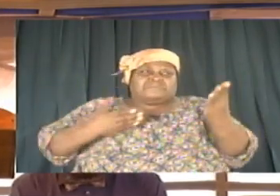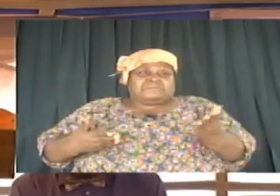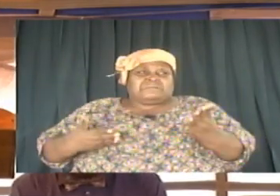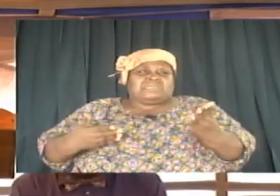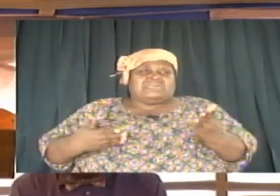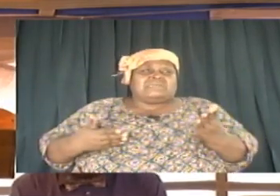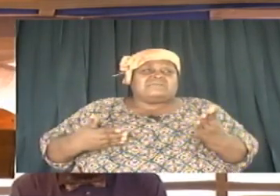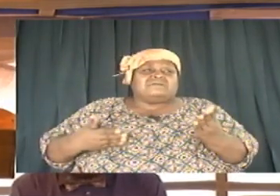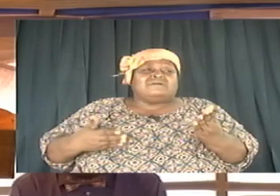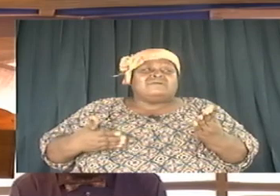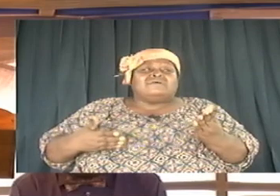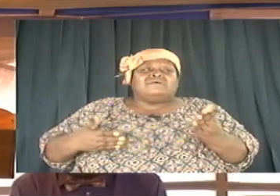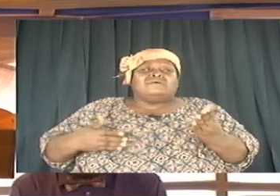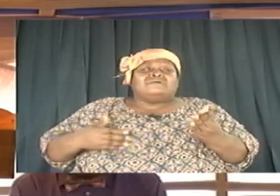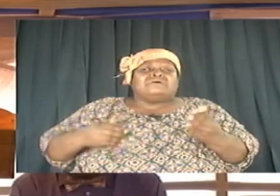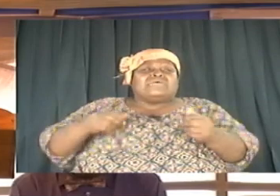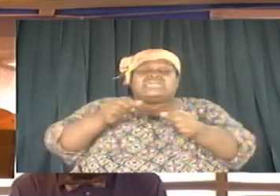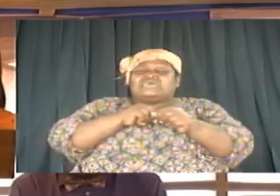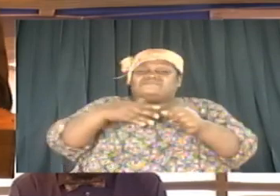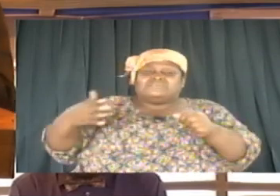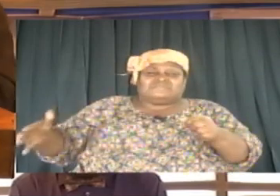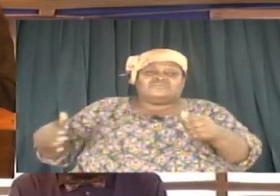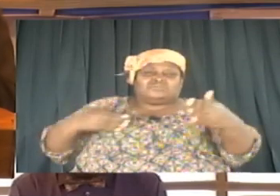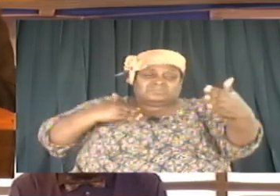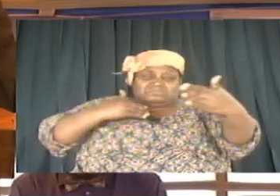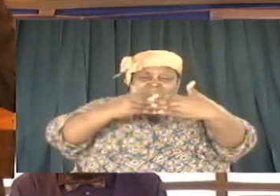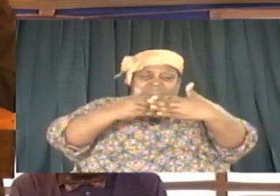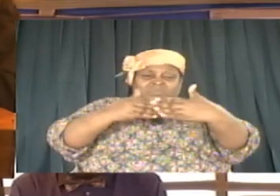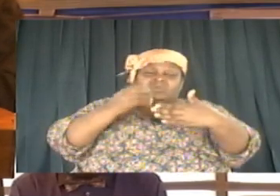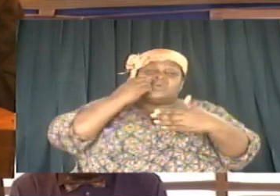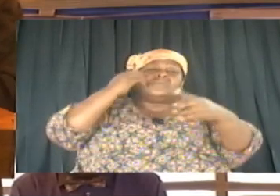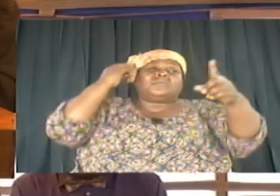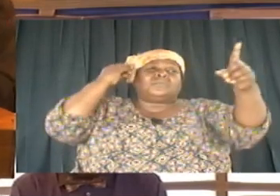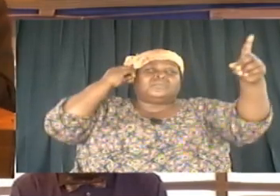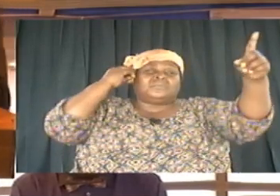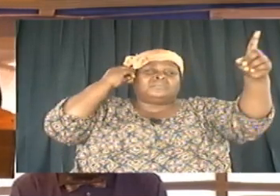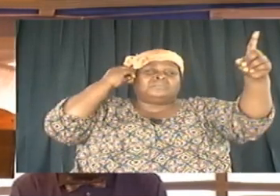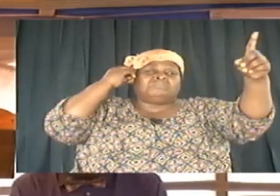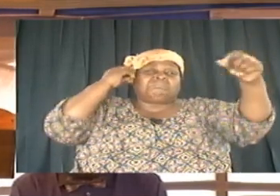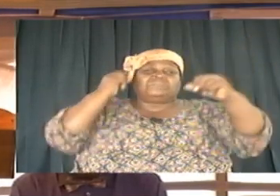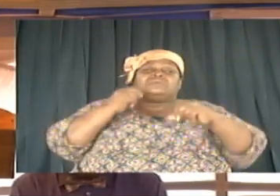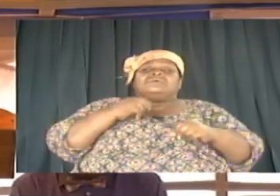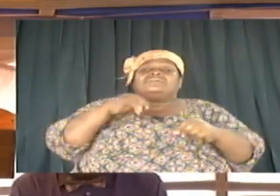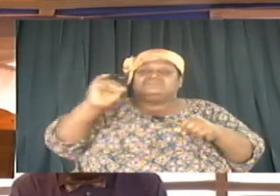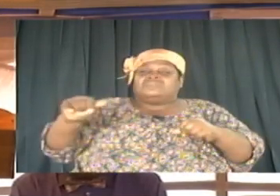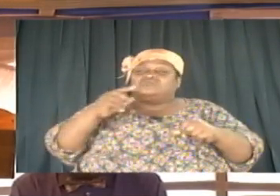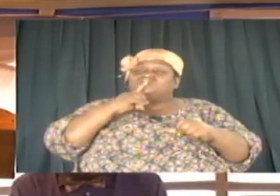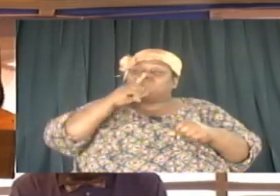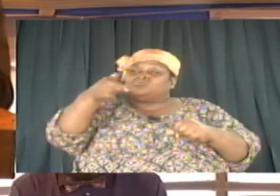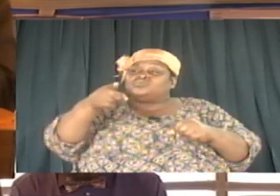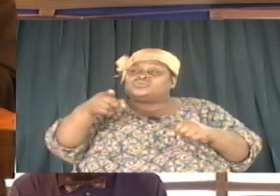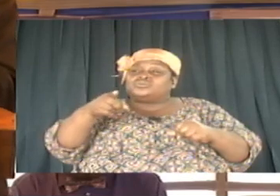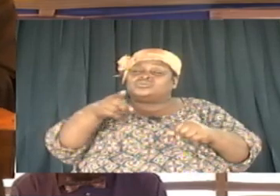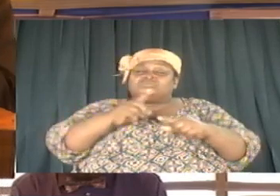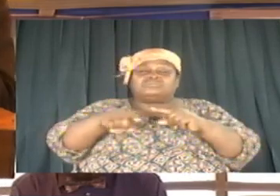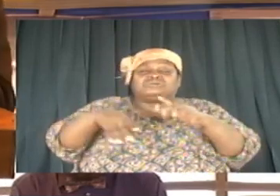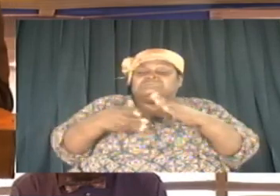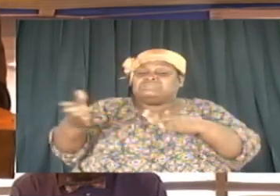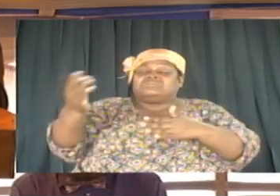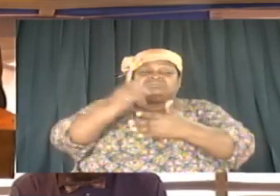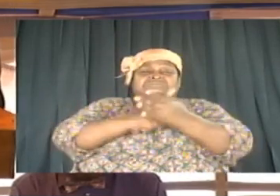closer home and we are drawn to him. That's definite. But there is something